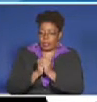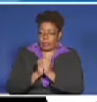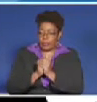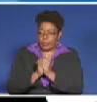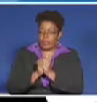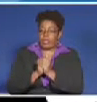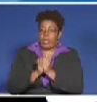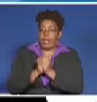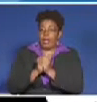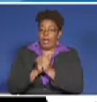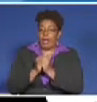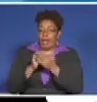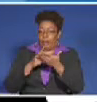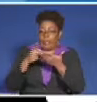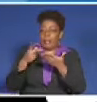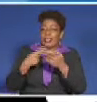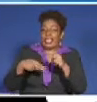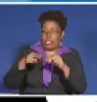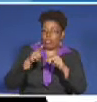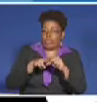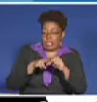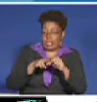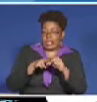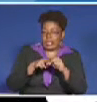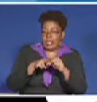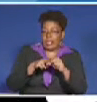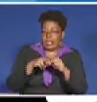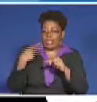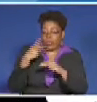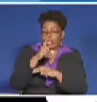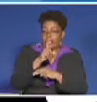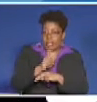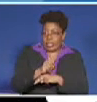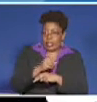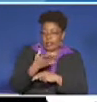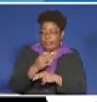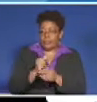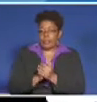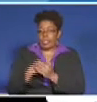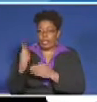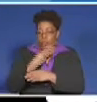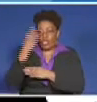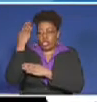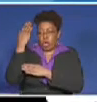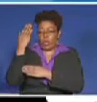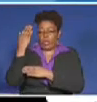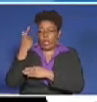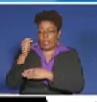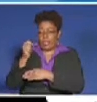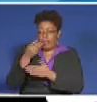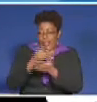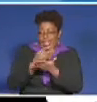salary increase that we need. Of course, we are aware of the financial climate in the country now.